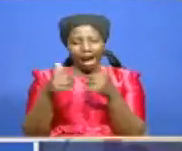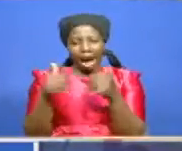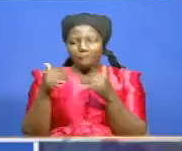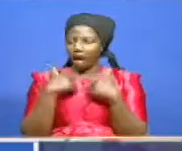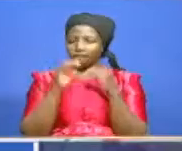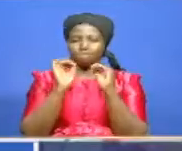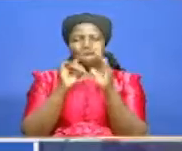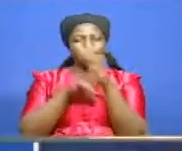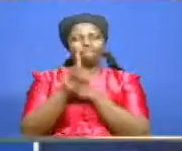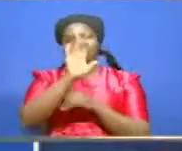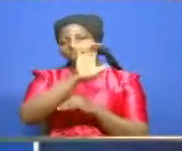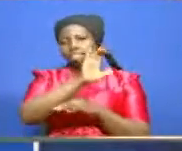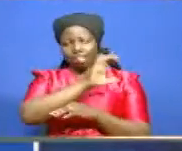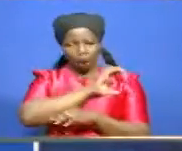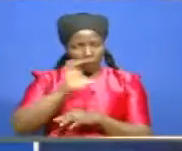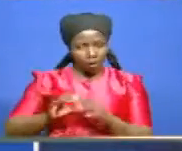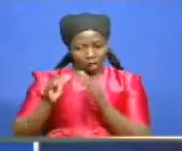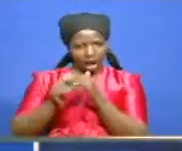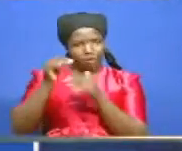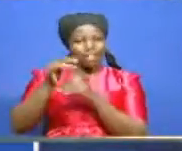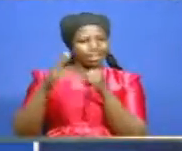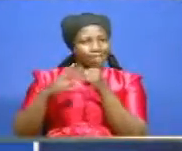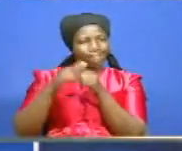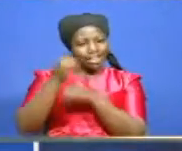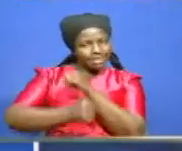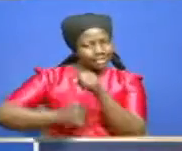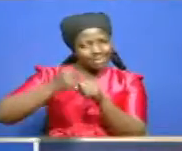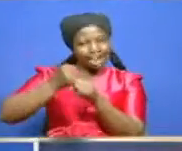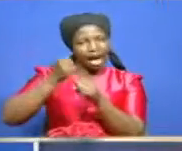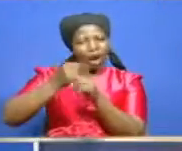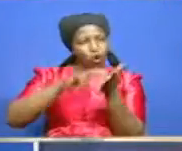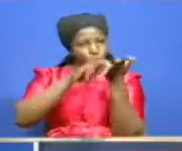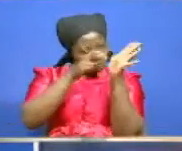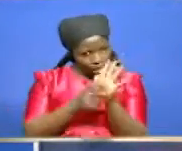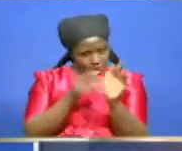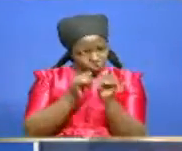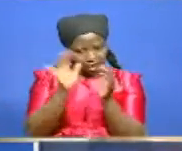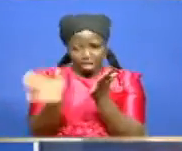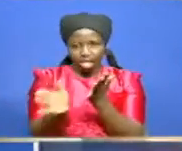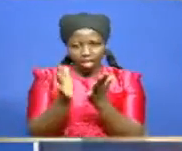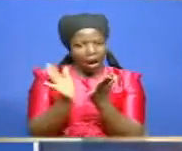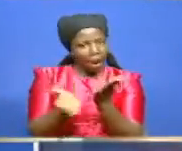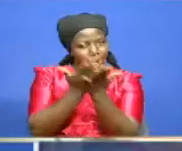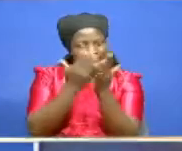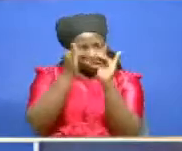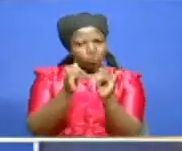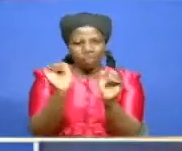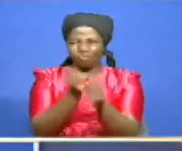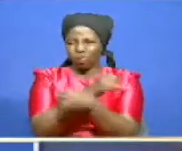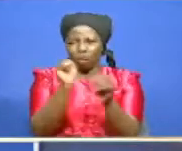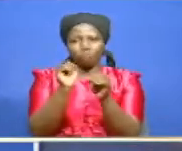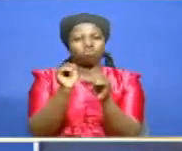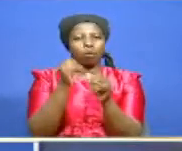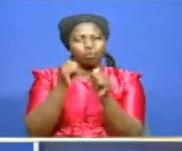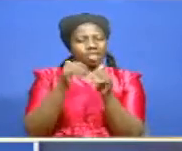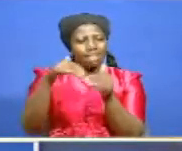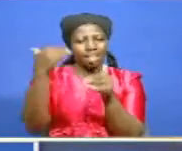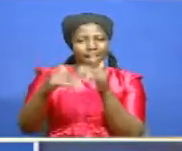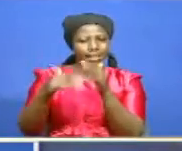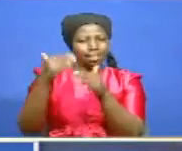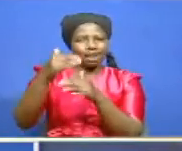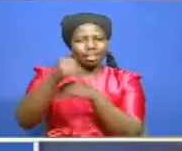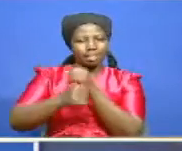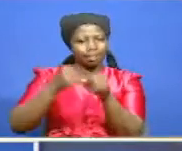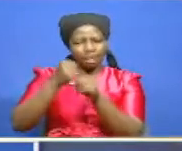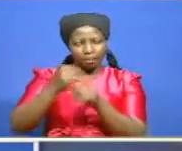commission after the 7-year non-renewal contract of Chebukati, Molo and Gulie comes to an end next year. At least with four